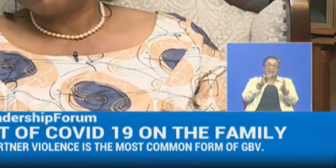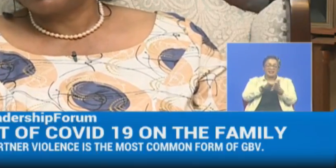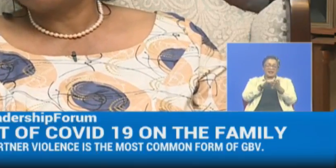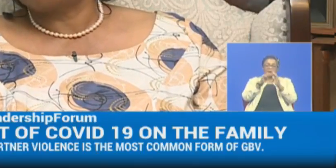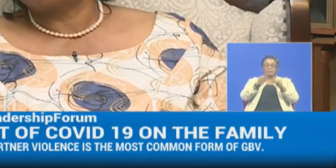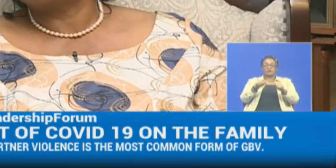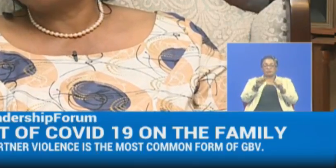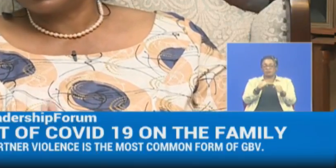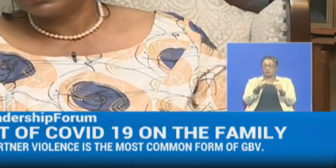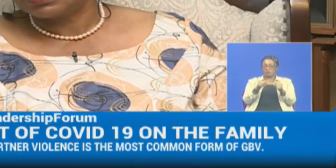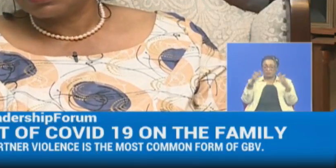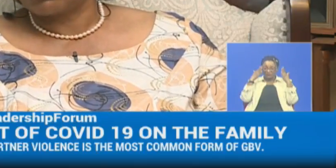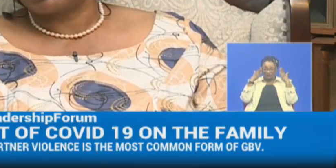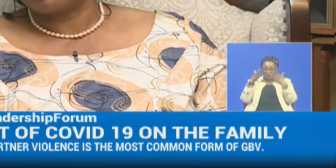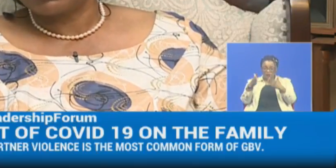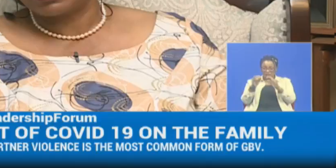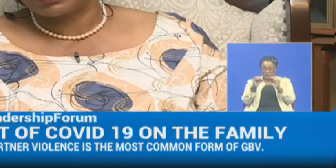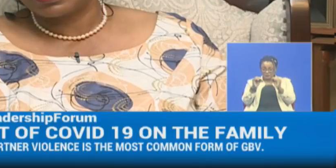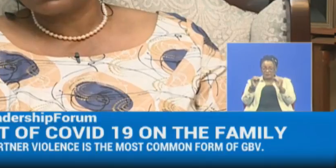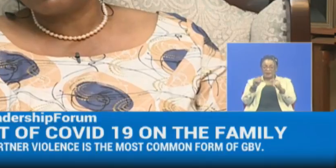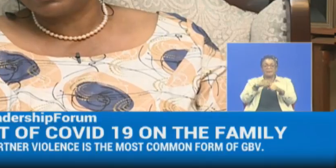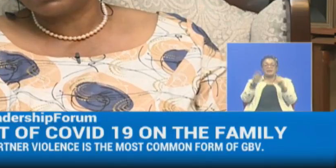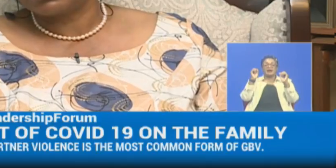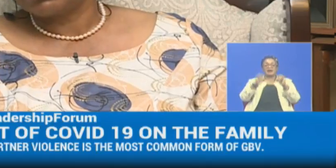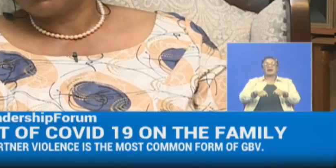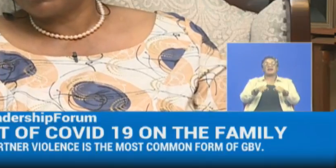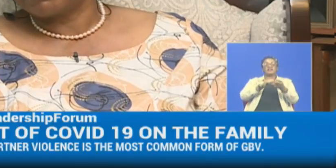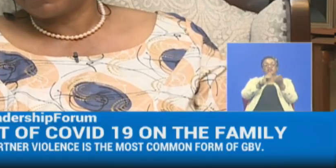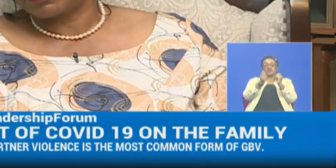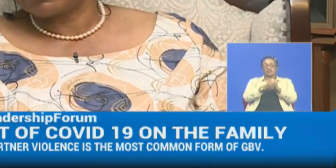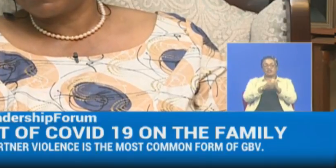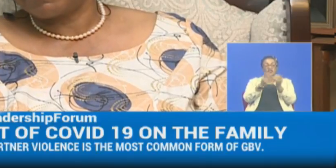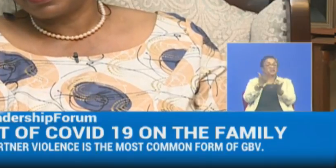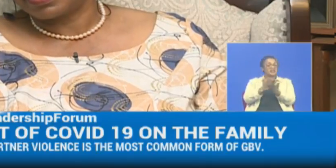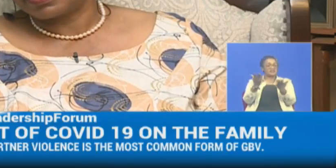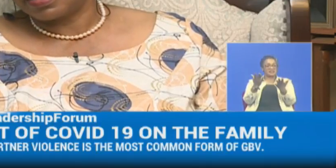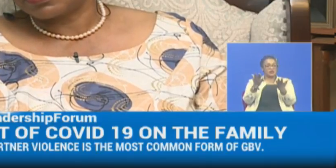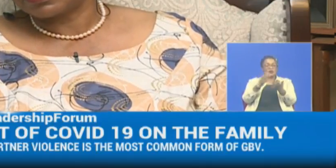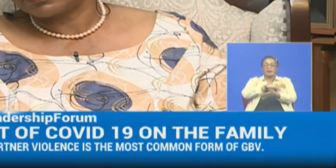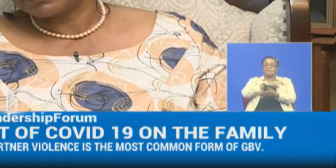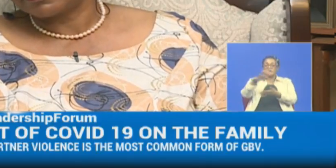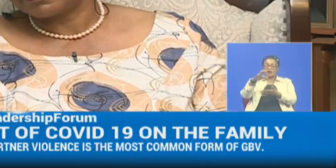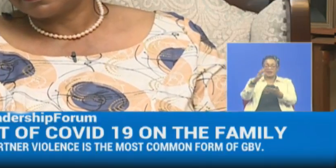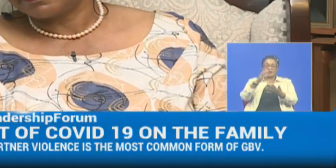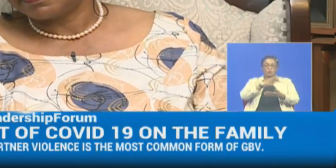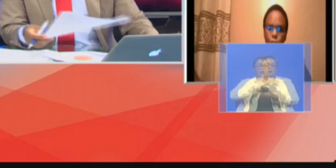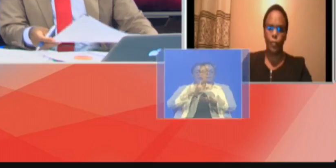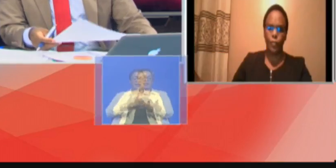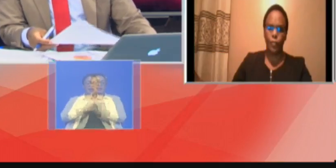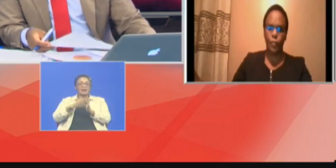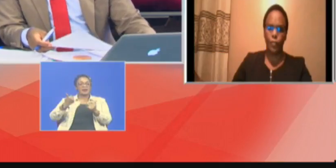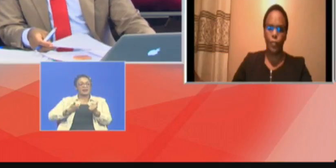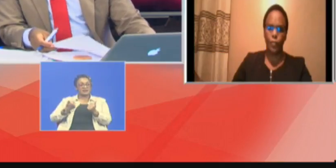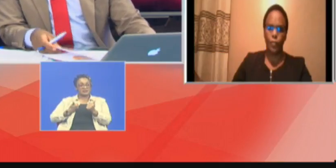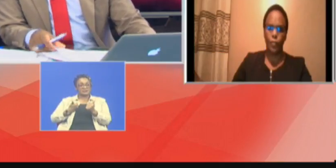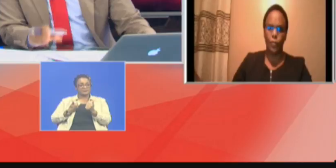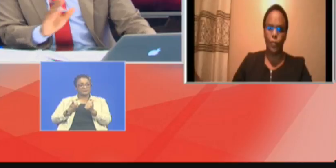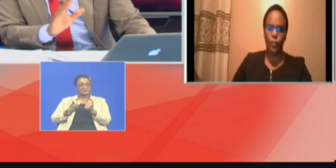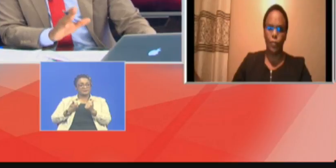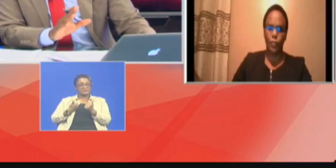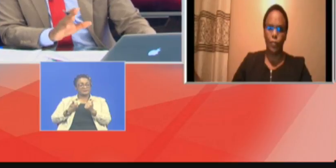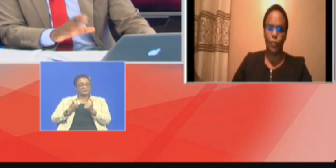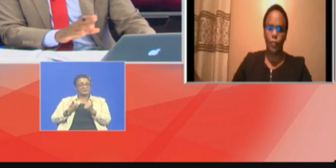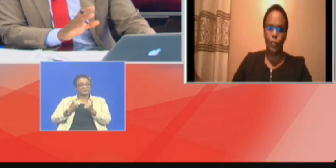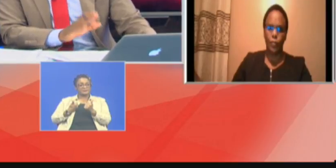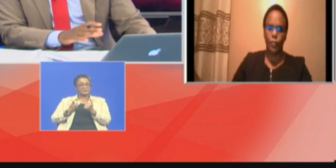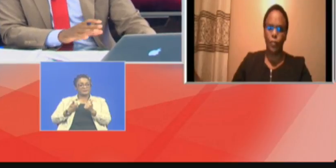unintended, but they might dent or erode the gains made on empowering women and girls? Right, thank you. So,